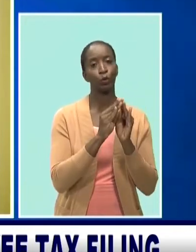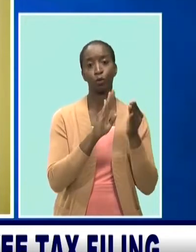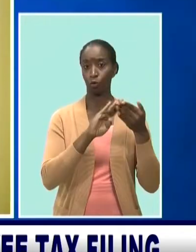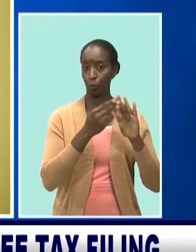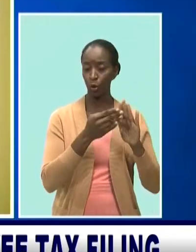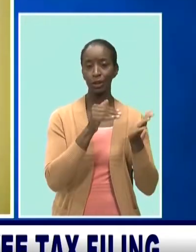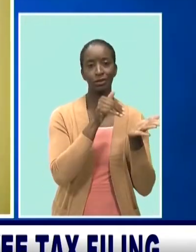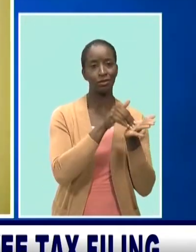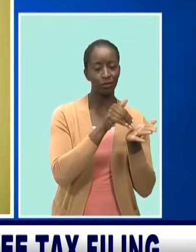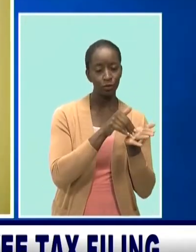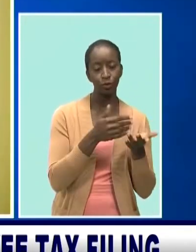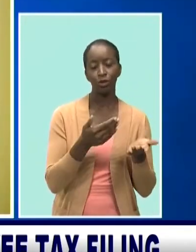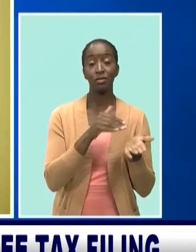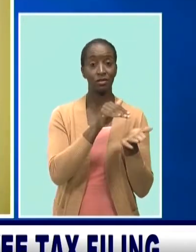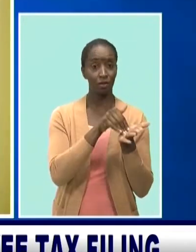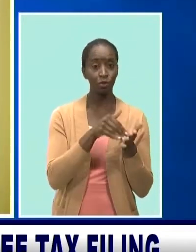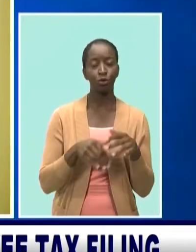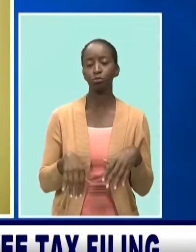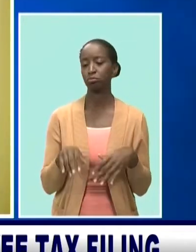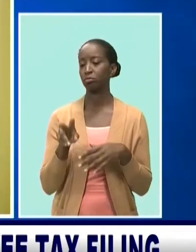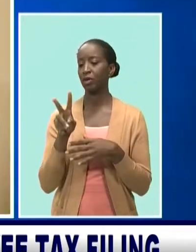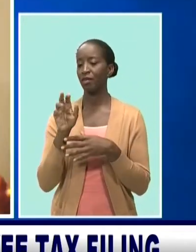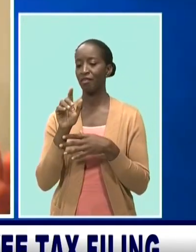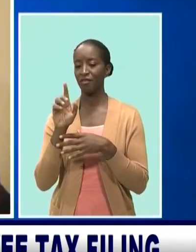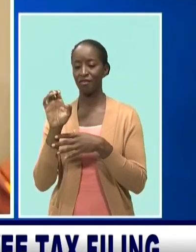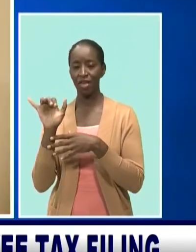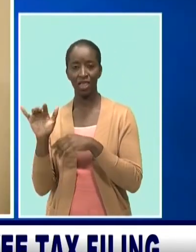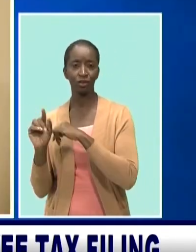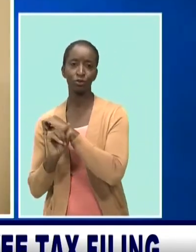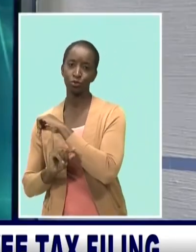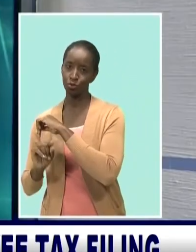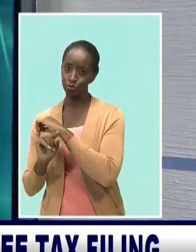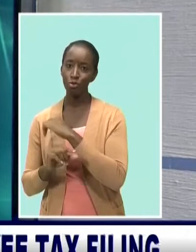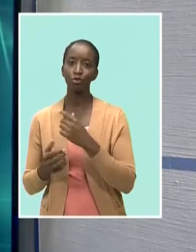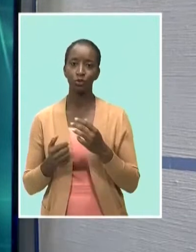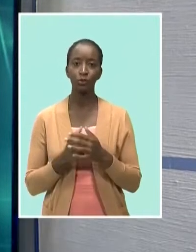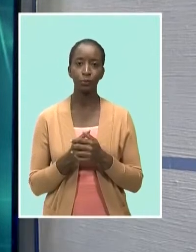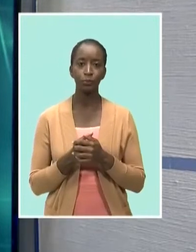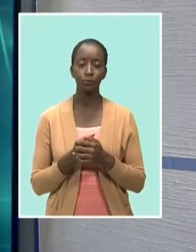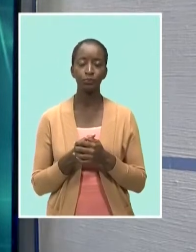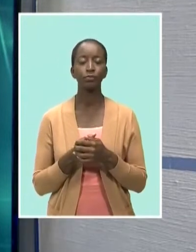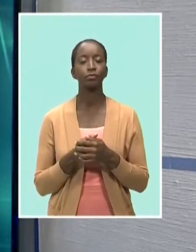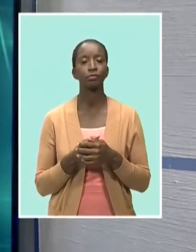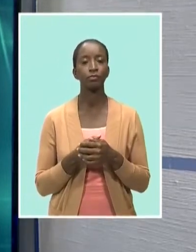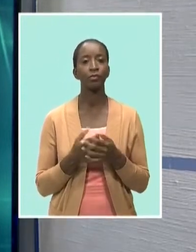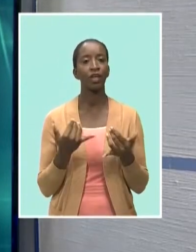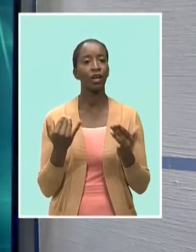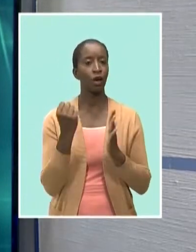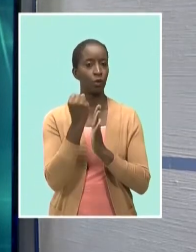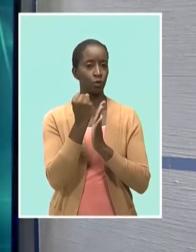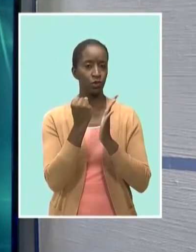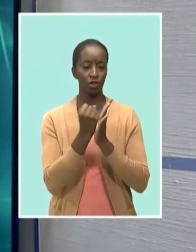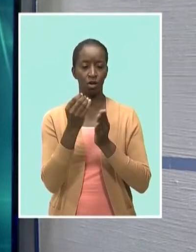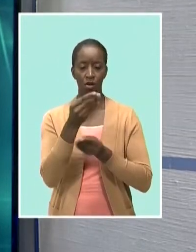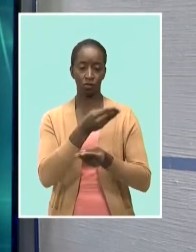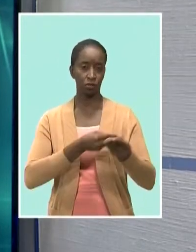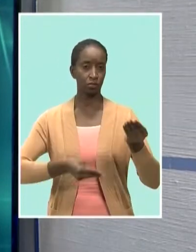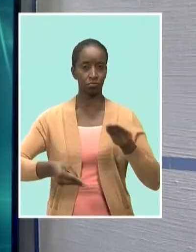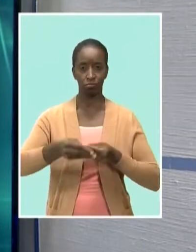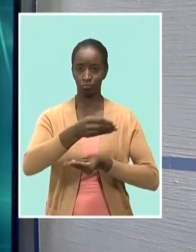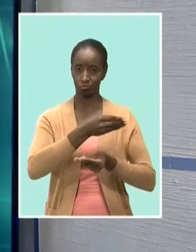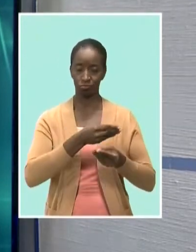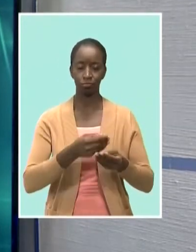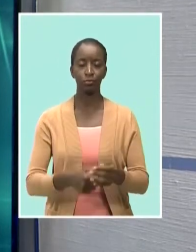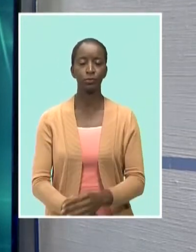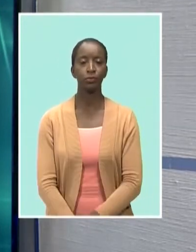St. George. So we're touching different places. You're really getting out there. From nine to three. Here's a look at how stocks traded locally and regionally